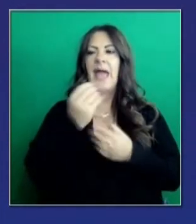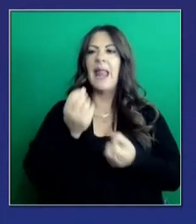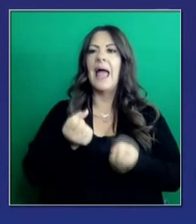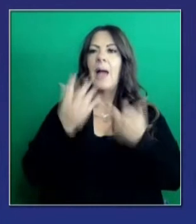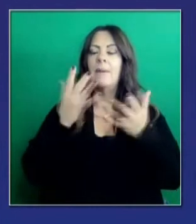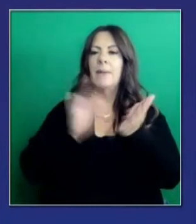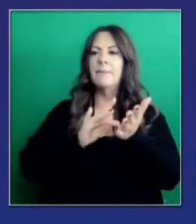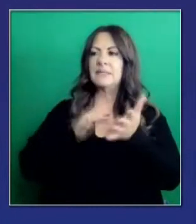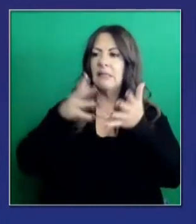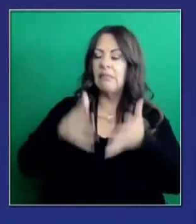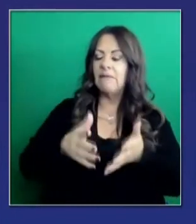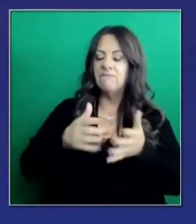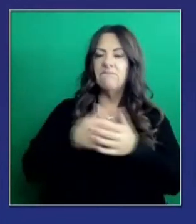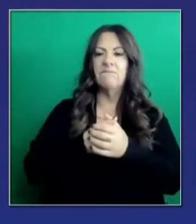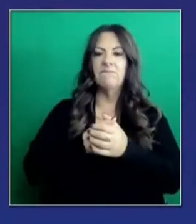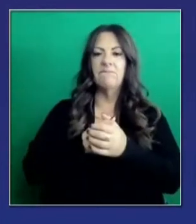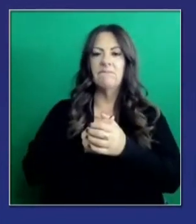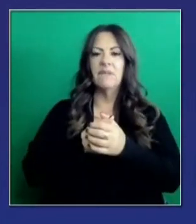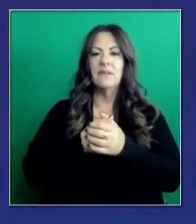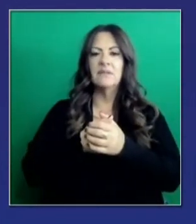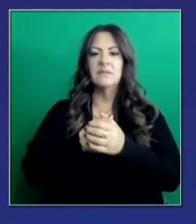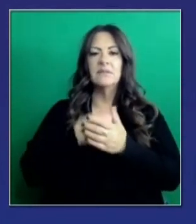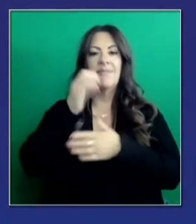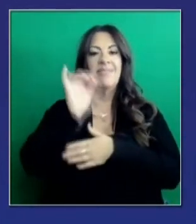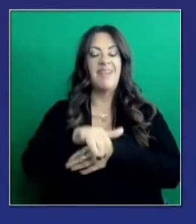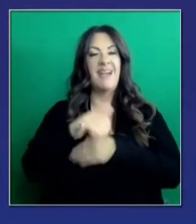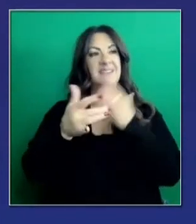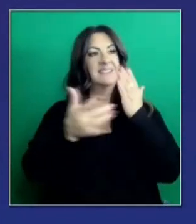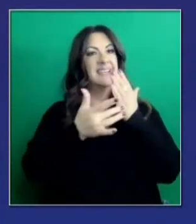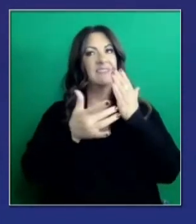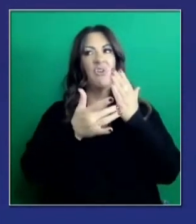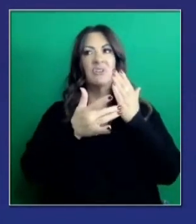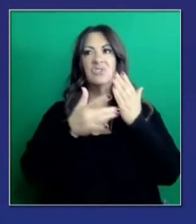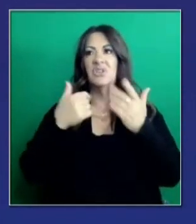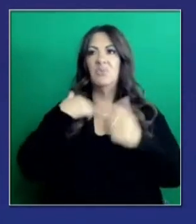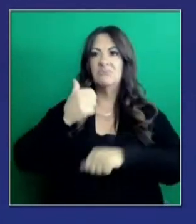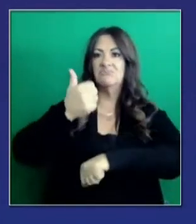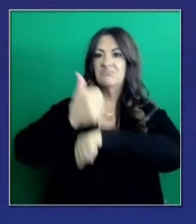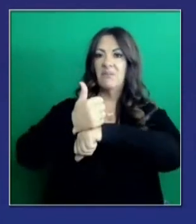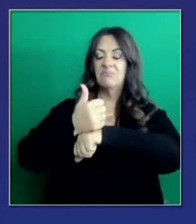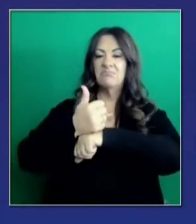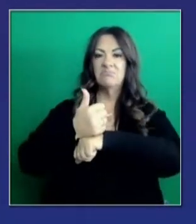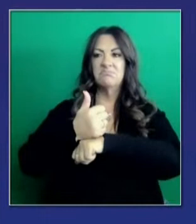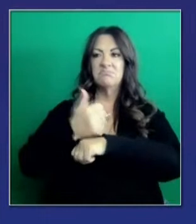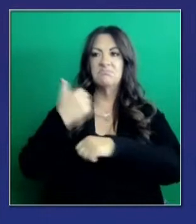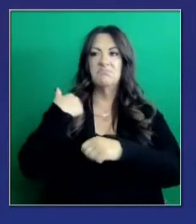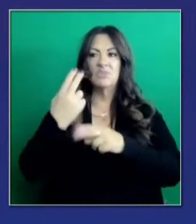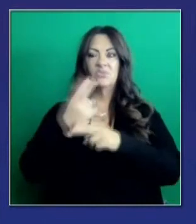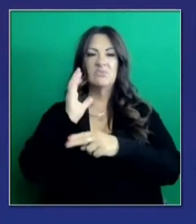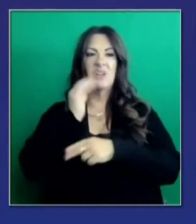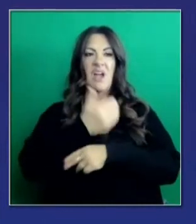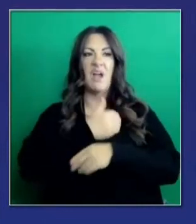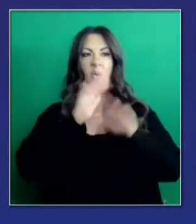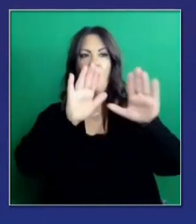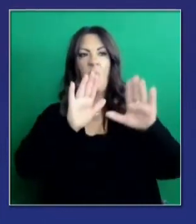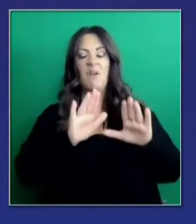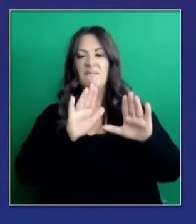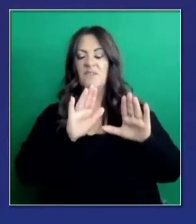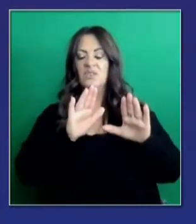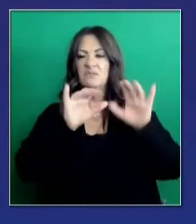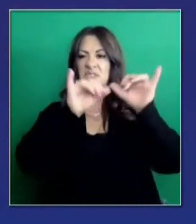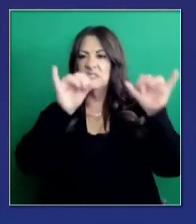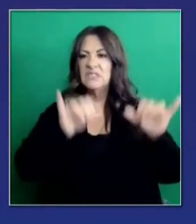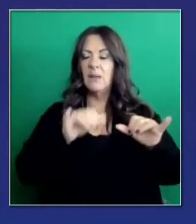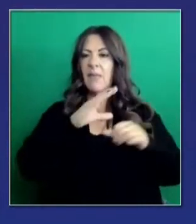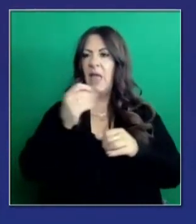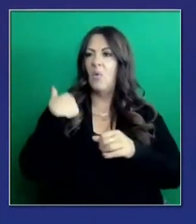is leveraging the innovation, the technology, leveraging some of California's finest companies. We have a new